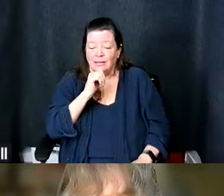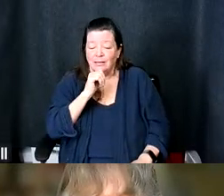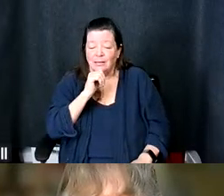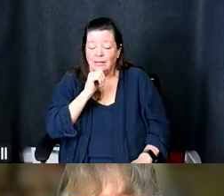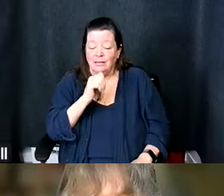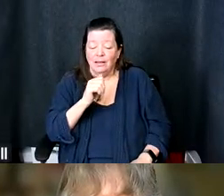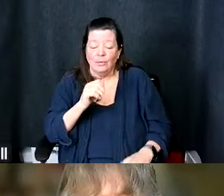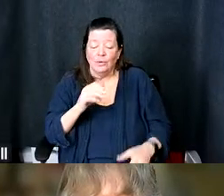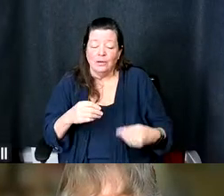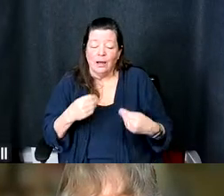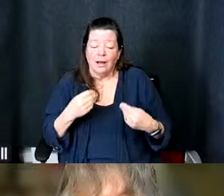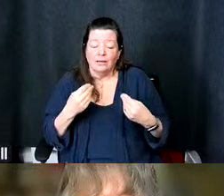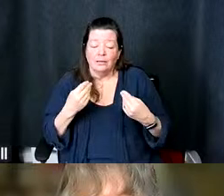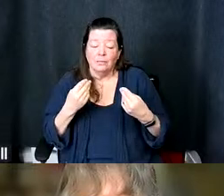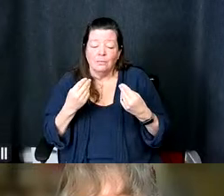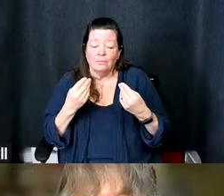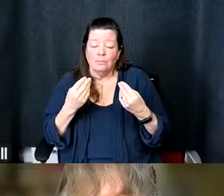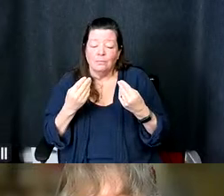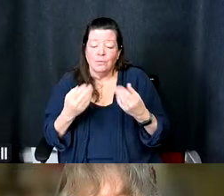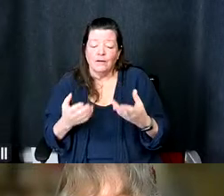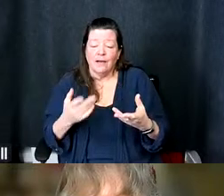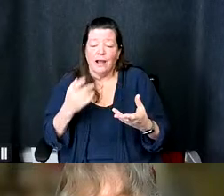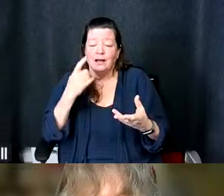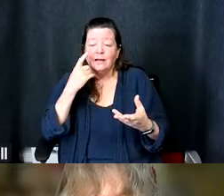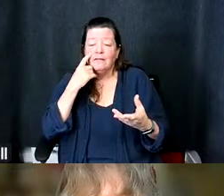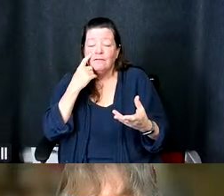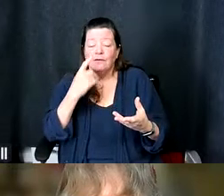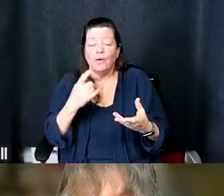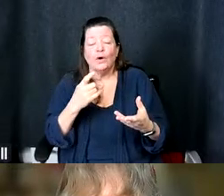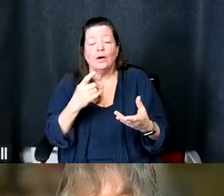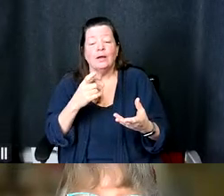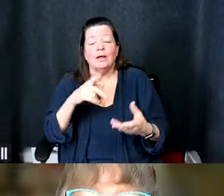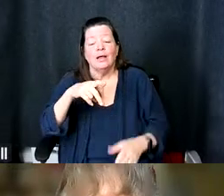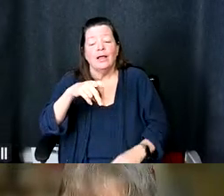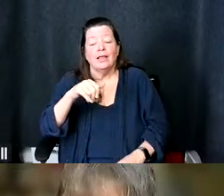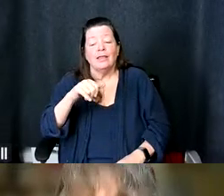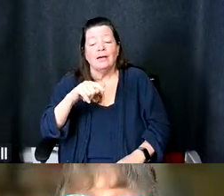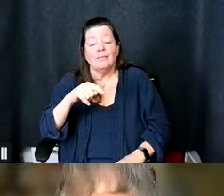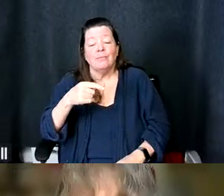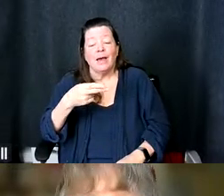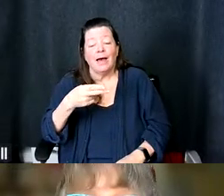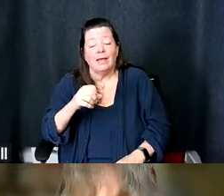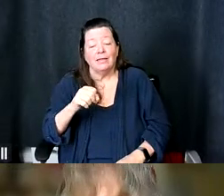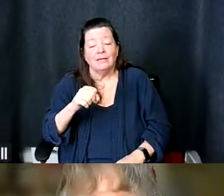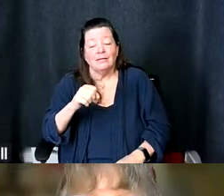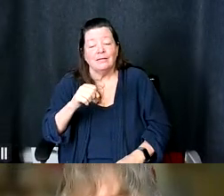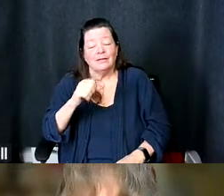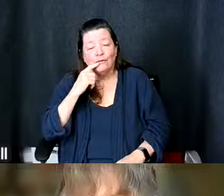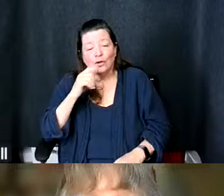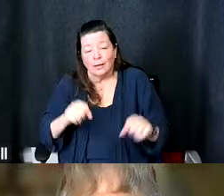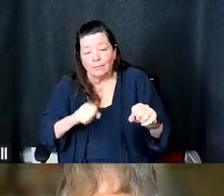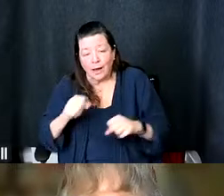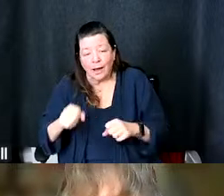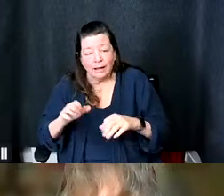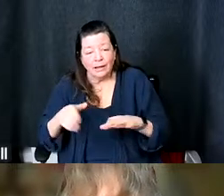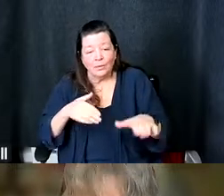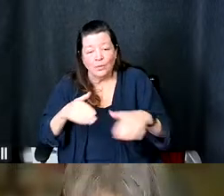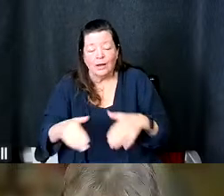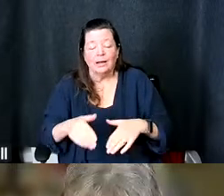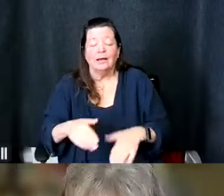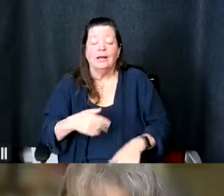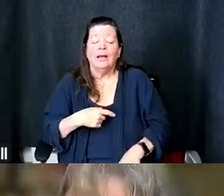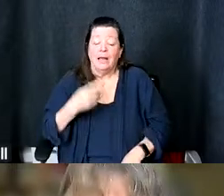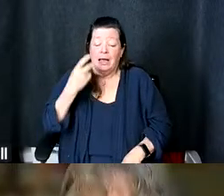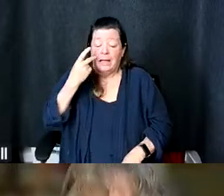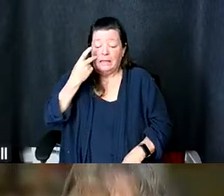the active transportation paths. And in viewing the presentations, I